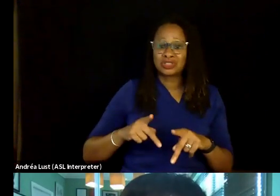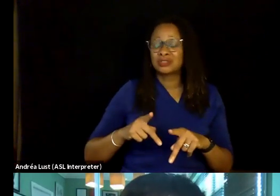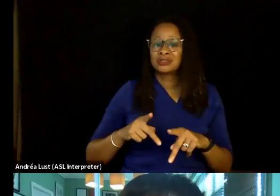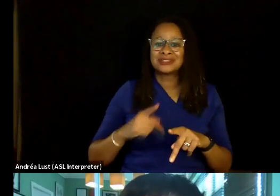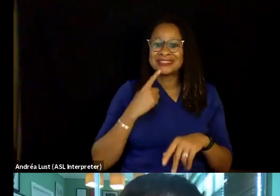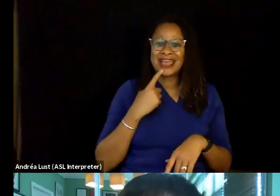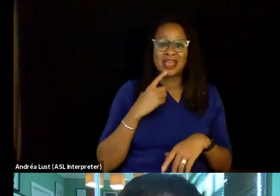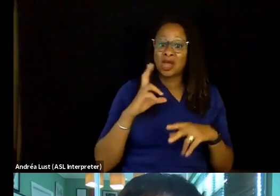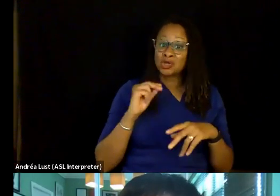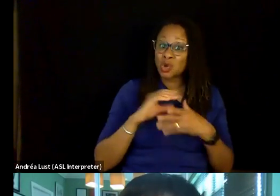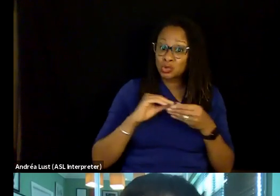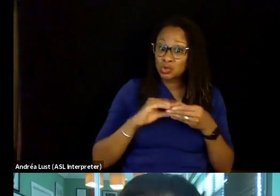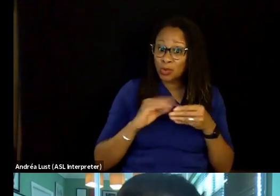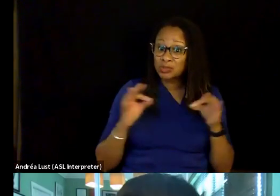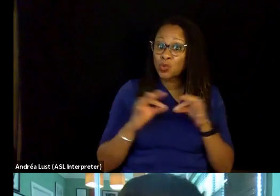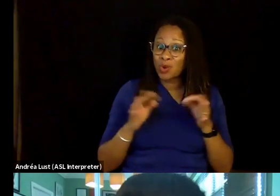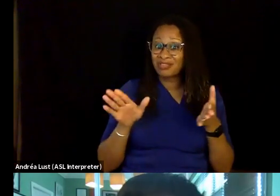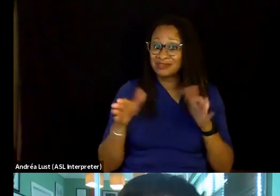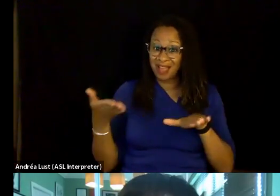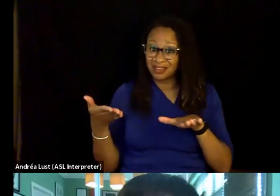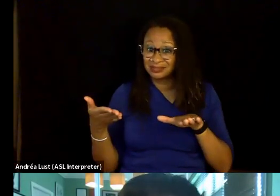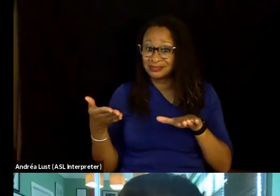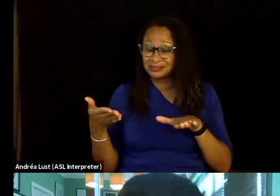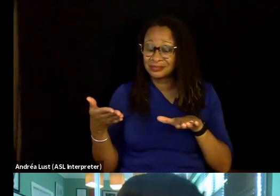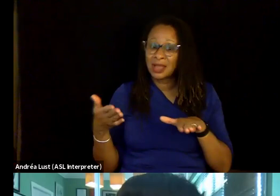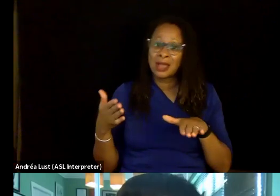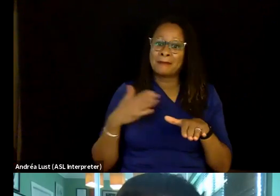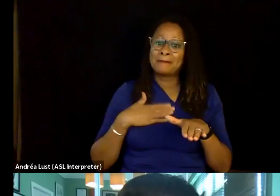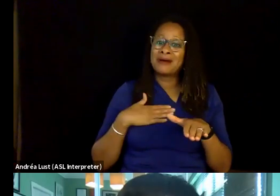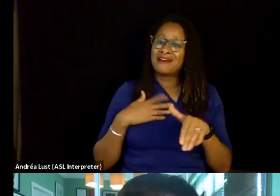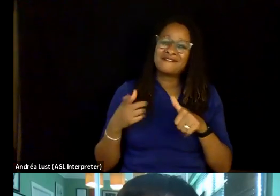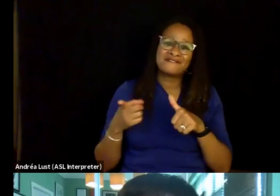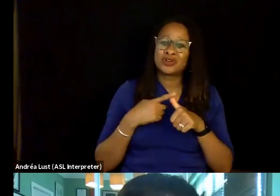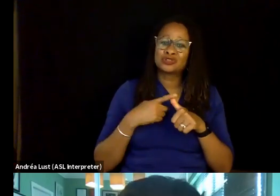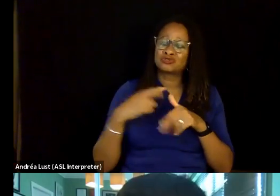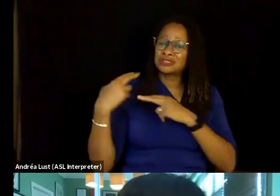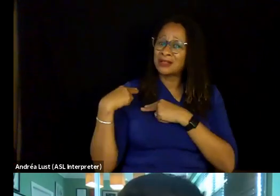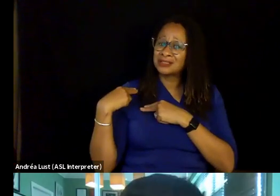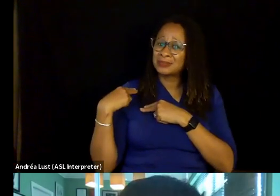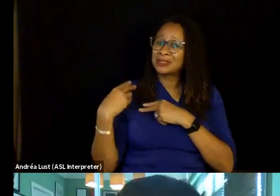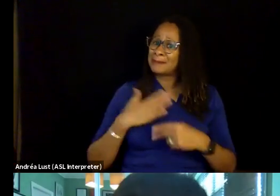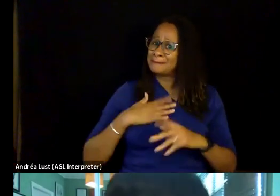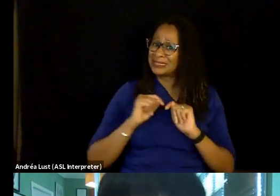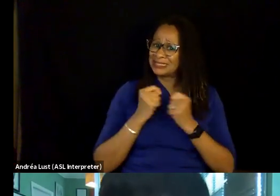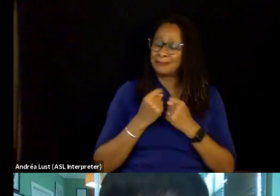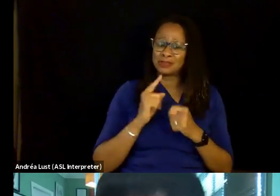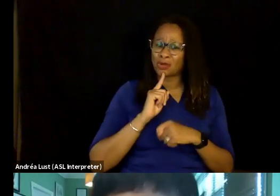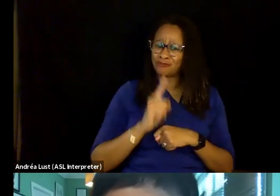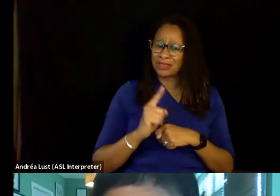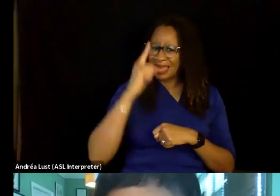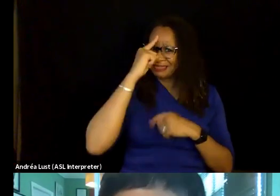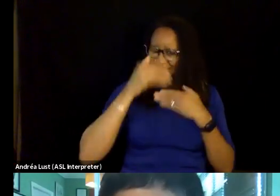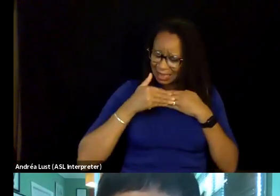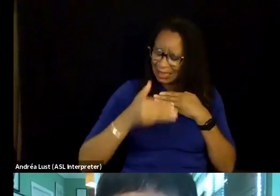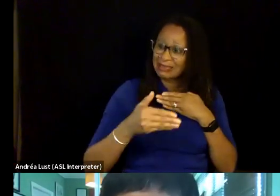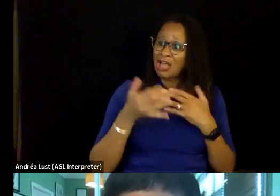for, but I know my first responsibility is my team. So I really think ahead. Like right now I'm